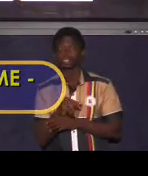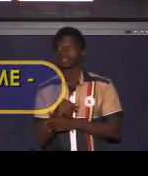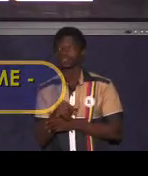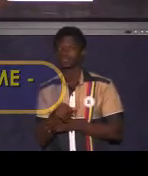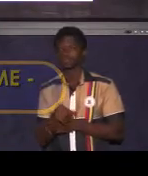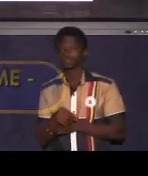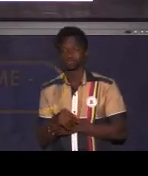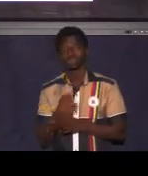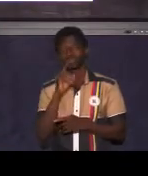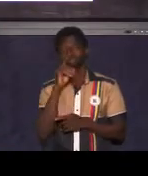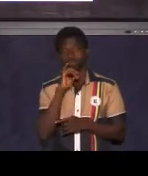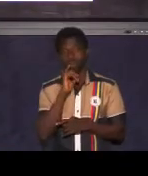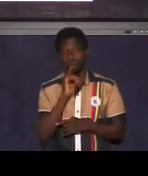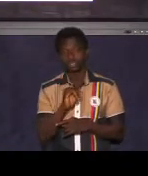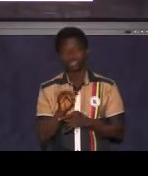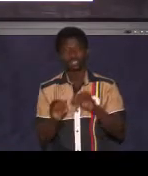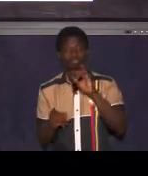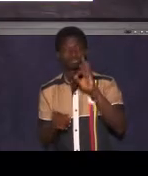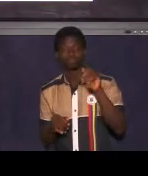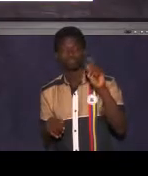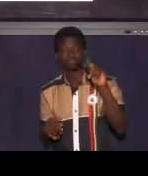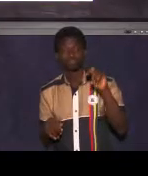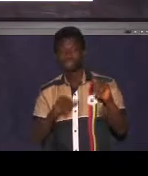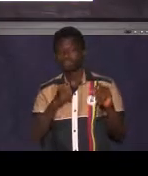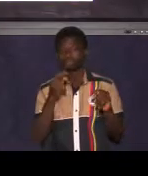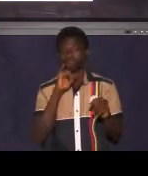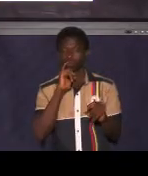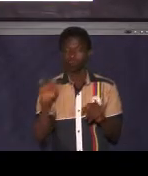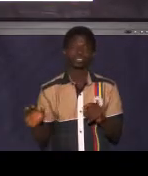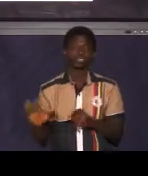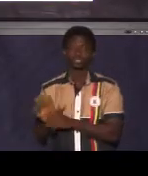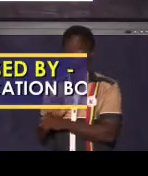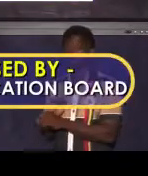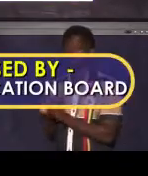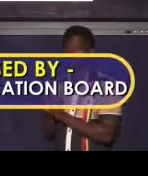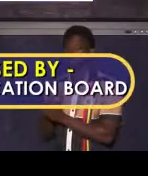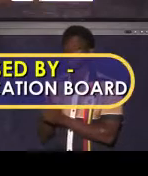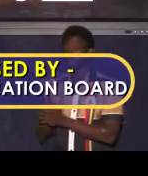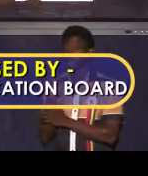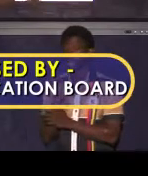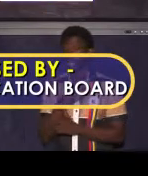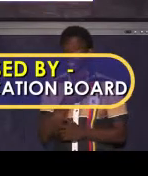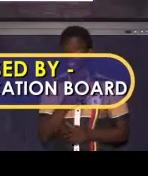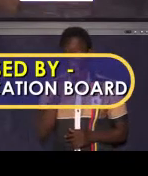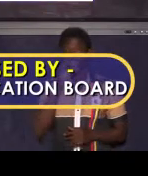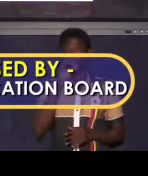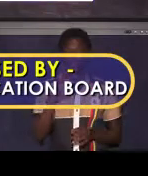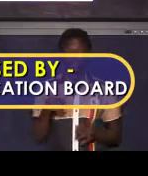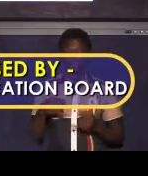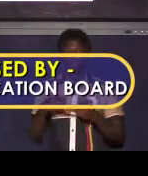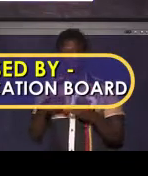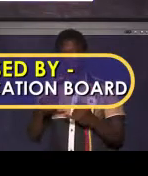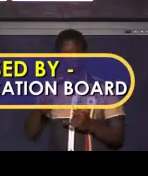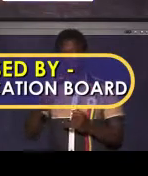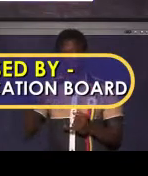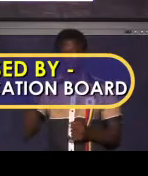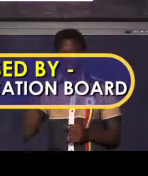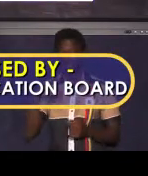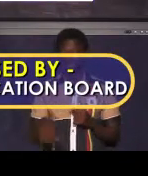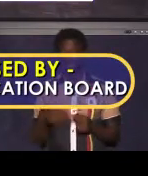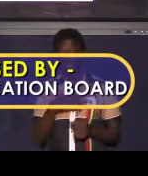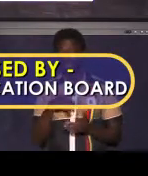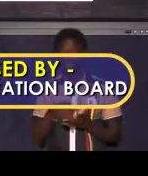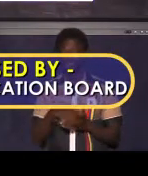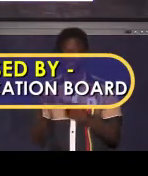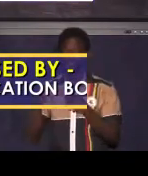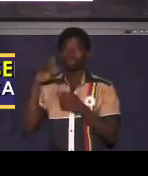filled balloon with air. You can see that this draws, the balloon here draws this one down and this